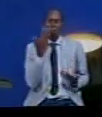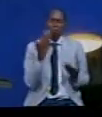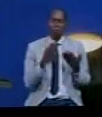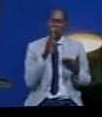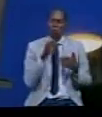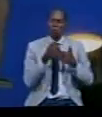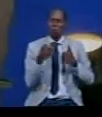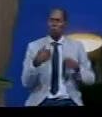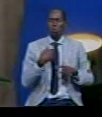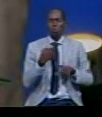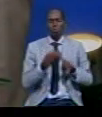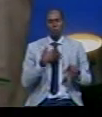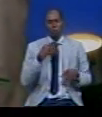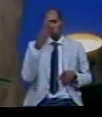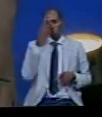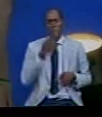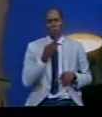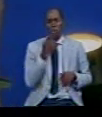comes, forgiveness follows.